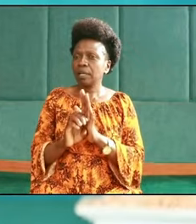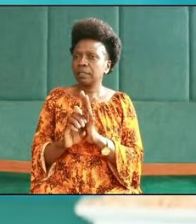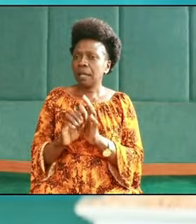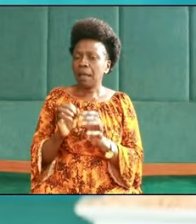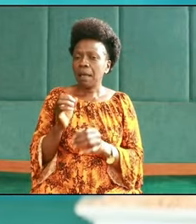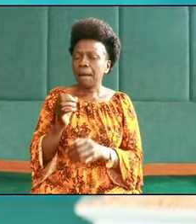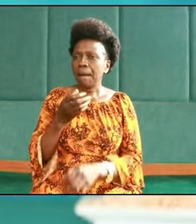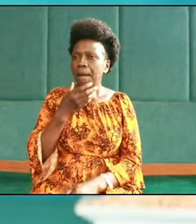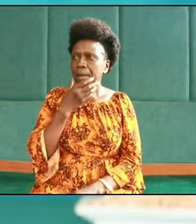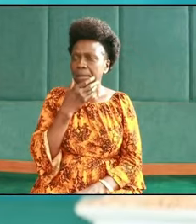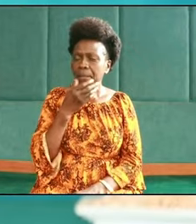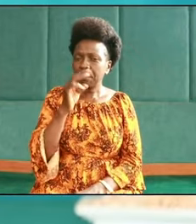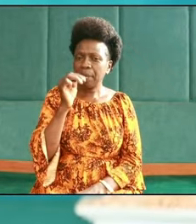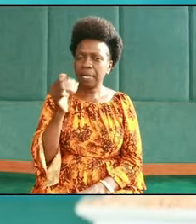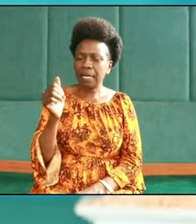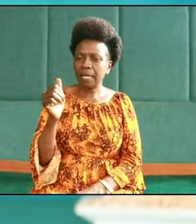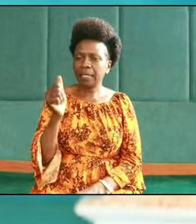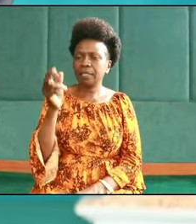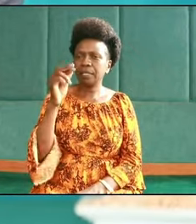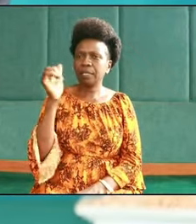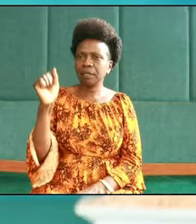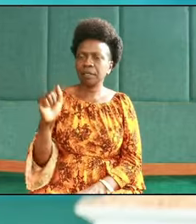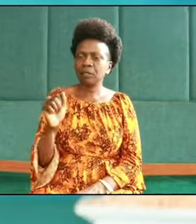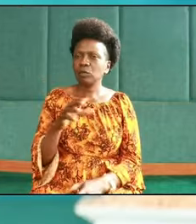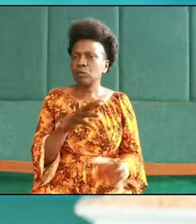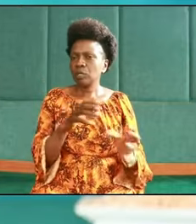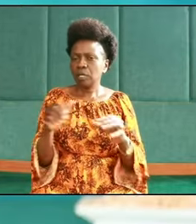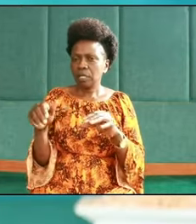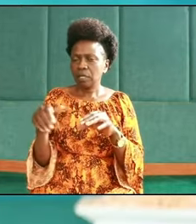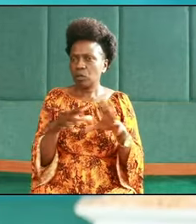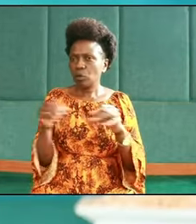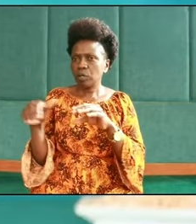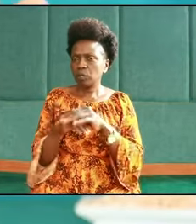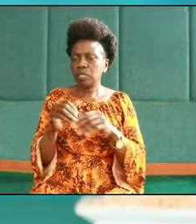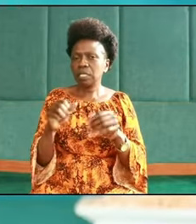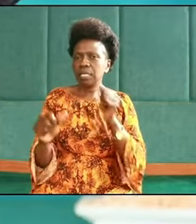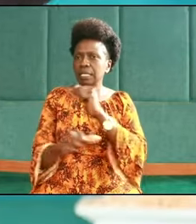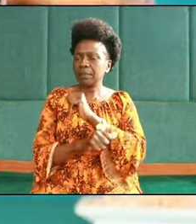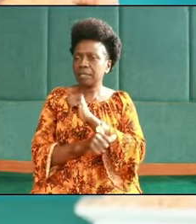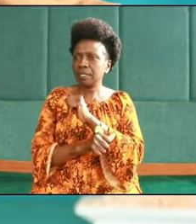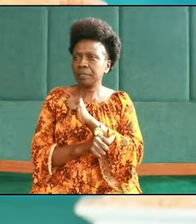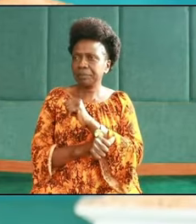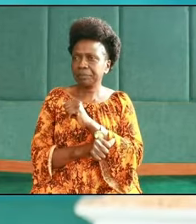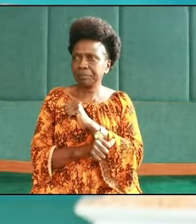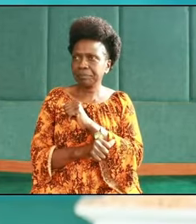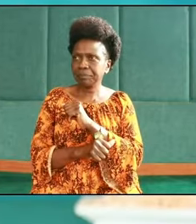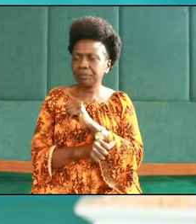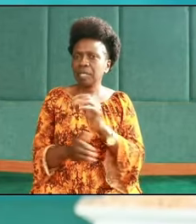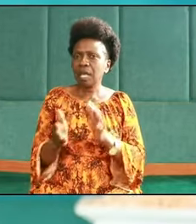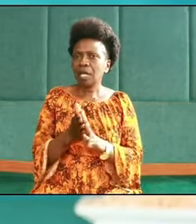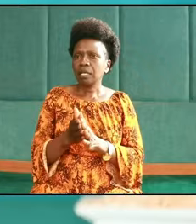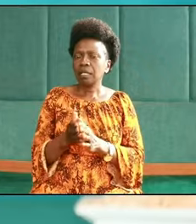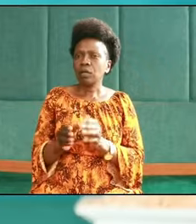made Mary Magdalene to get into this temptation, and by that